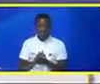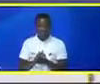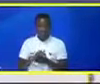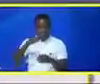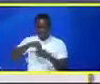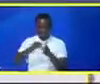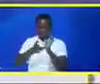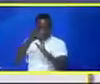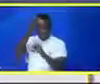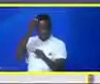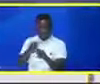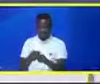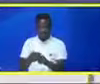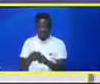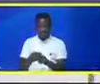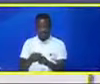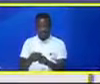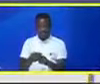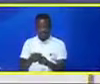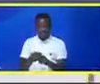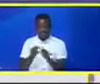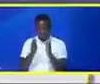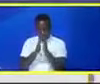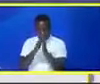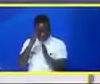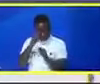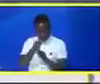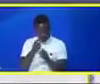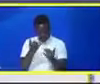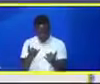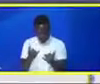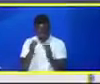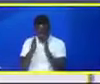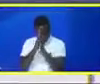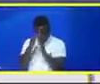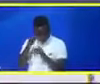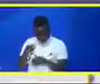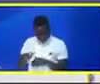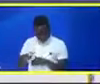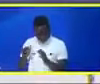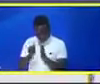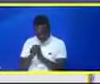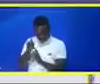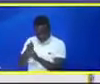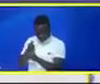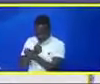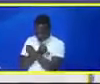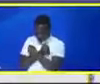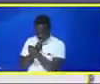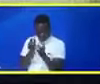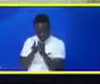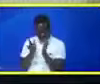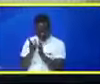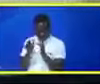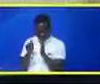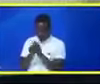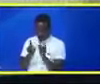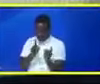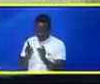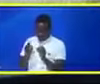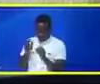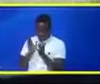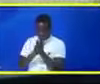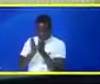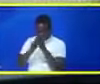the name of Jesus. And I pray for you. I pray for you that you will love Jesus, that you will do well in